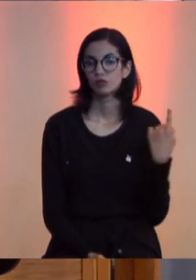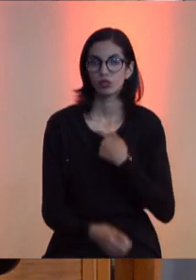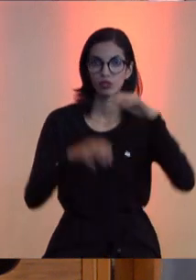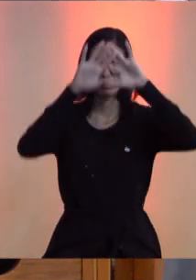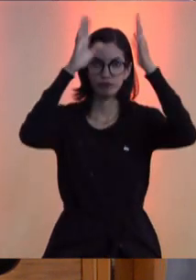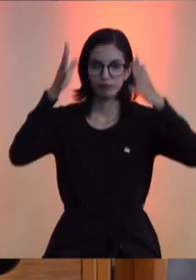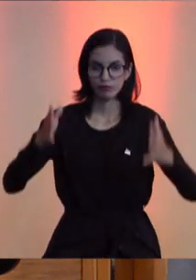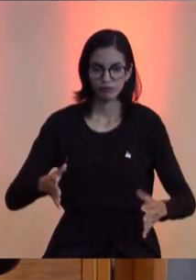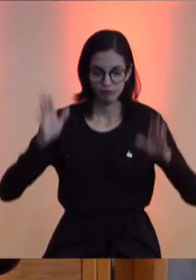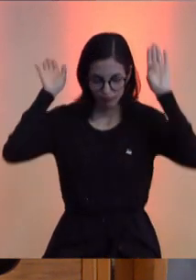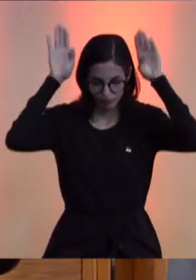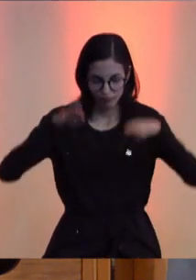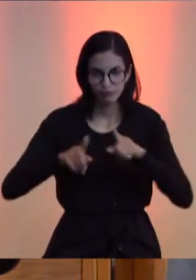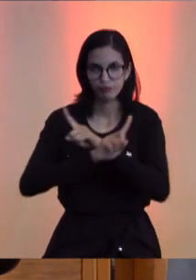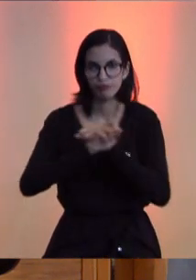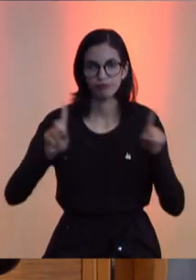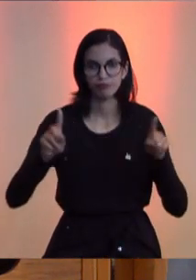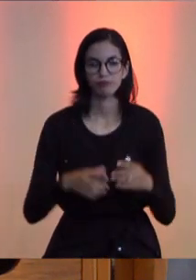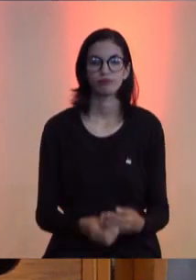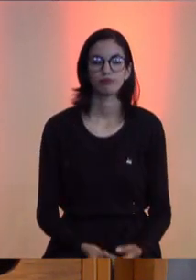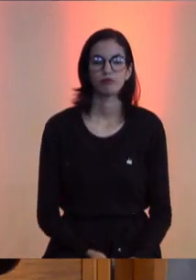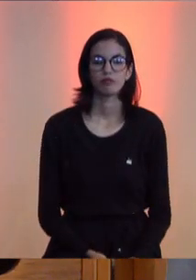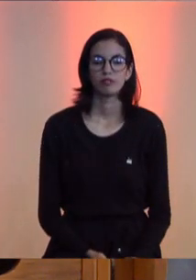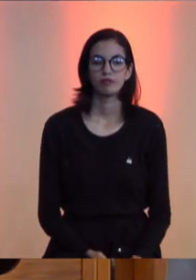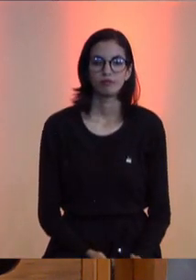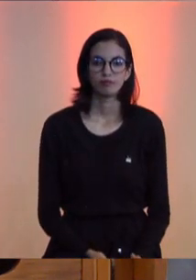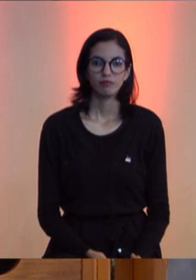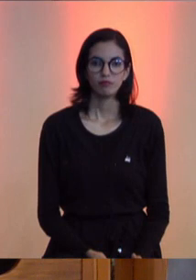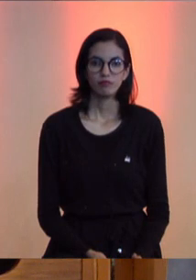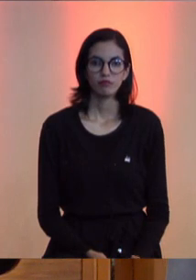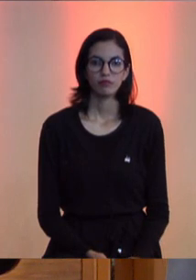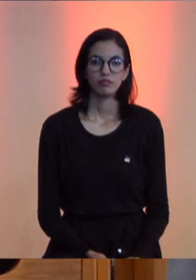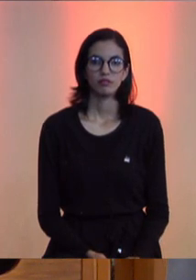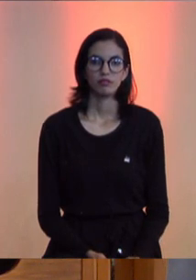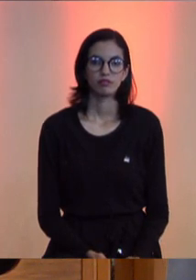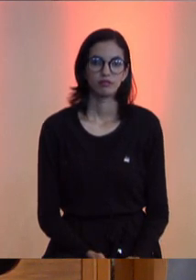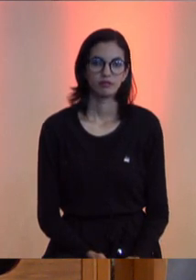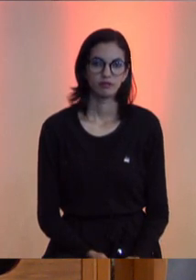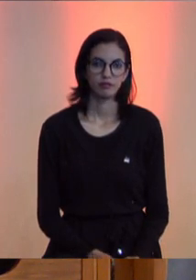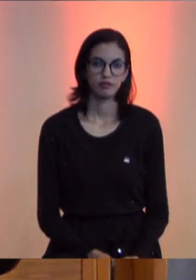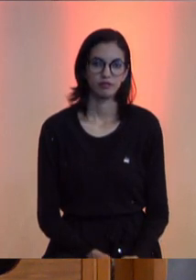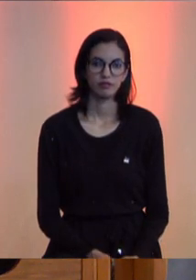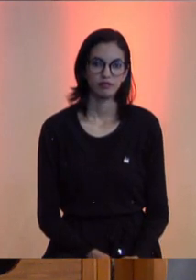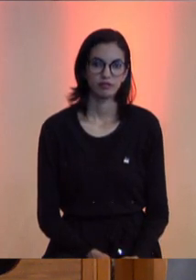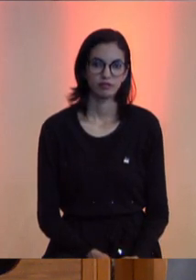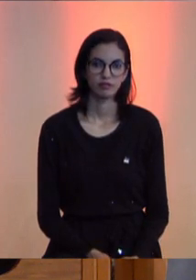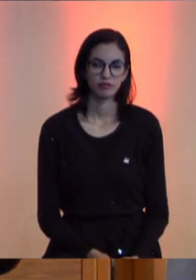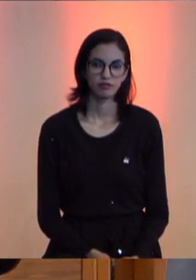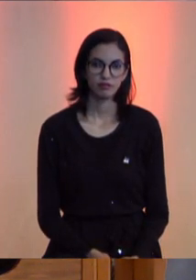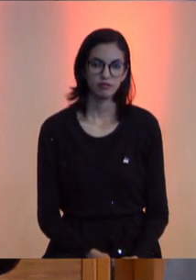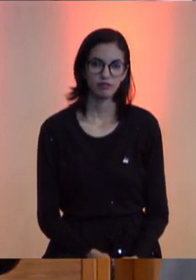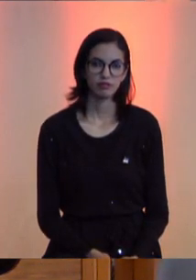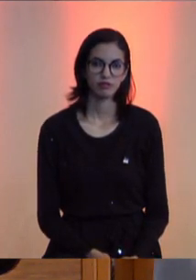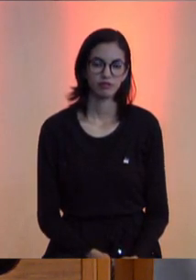postraremos ante tu imagen. You see, your image is stationary. Your God is